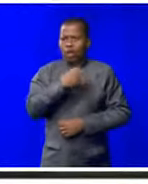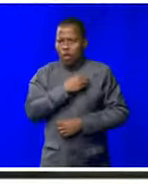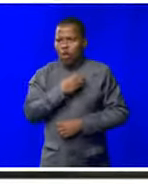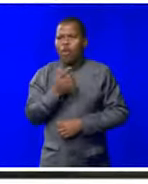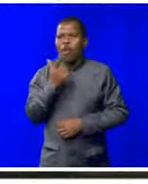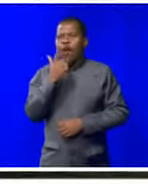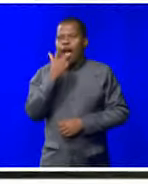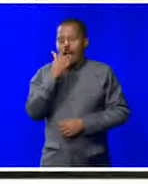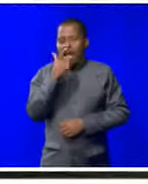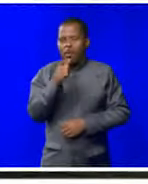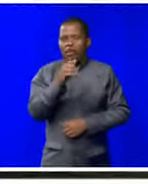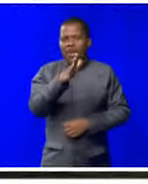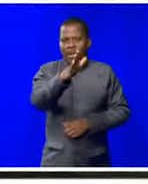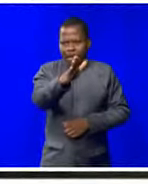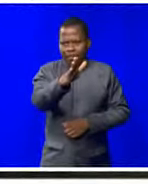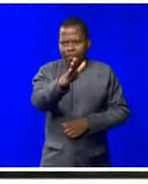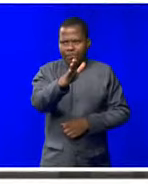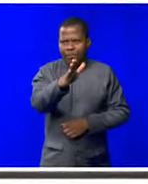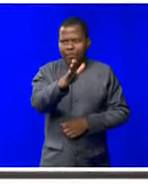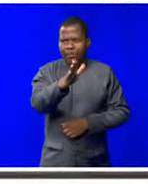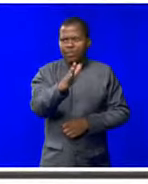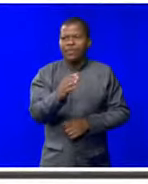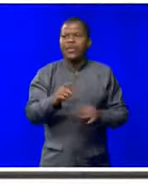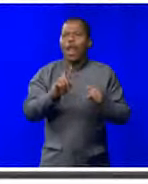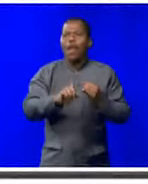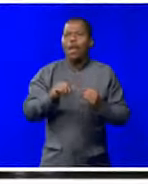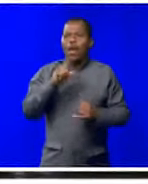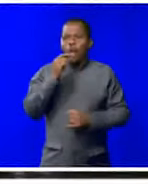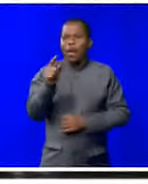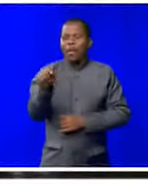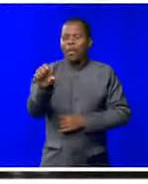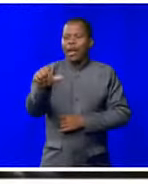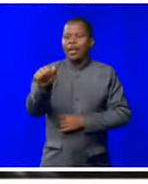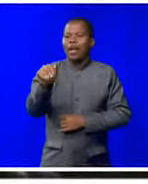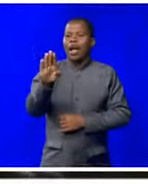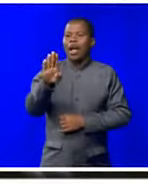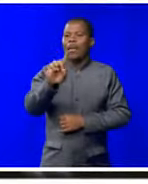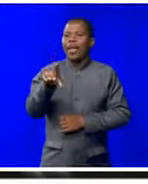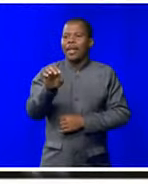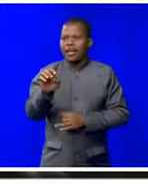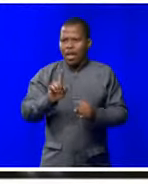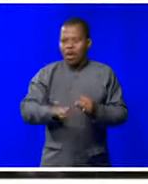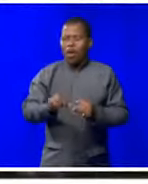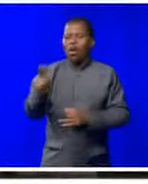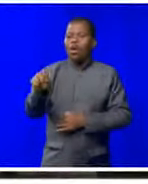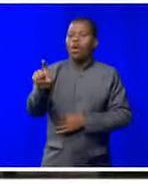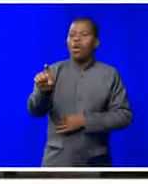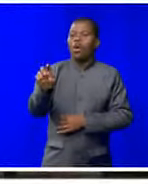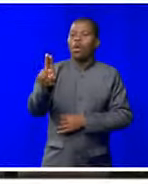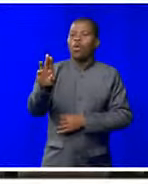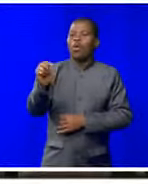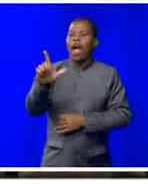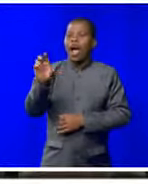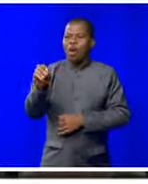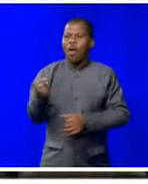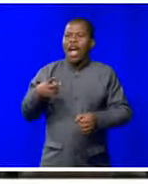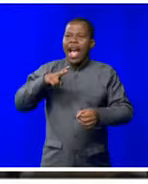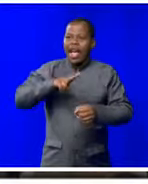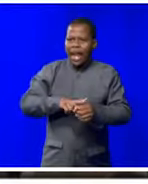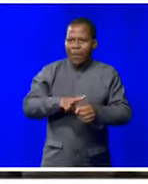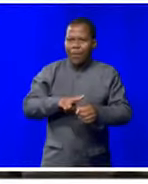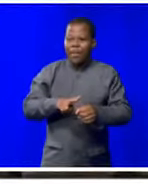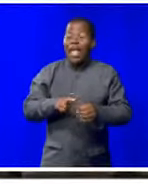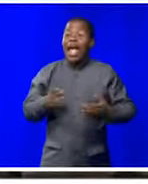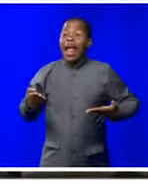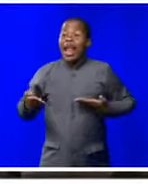Zama Tabete, alongside Cycling Association President Zwide Nxumalo and Alpha SCD marketing manager Sipho Nhlabathi,